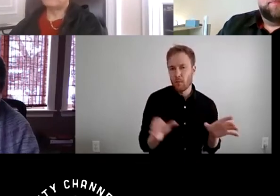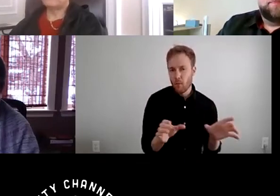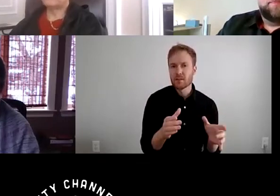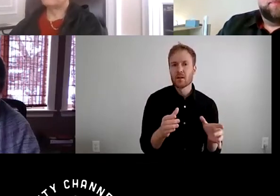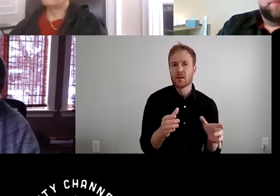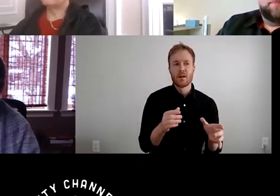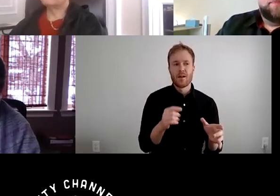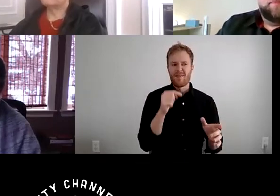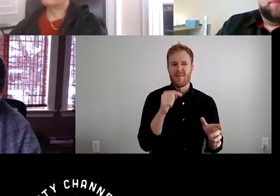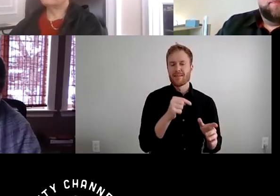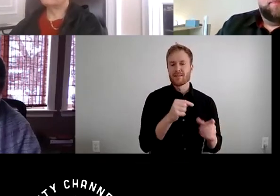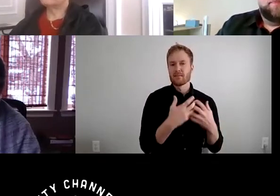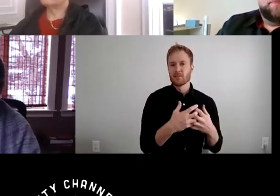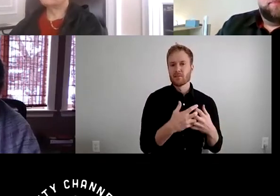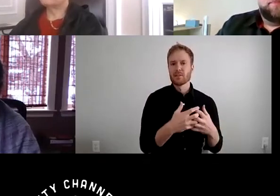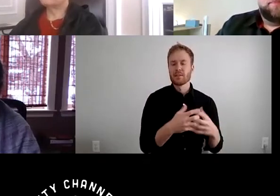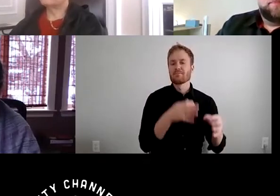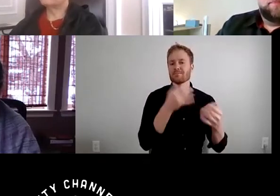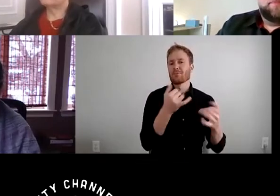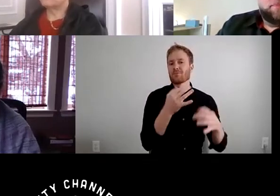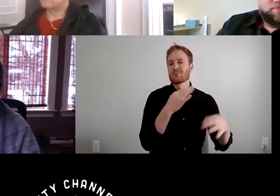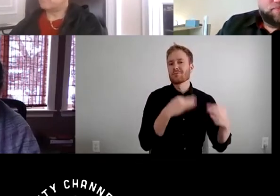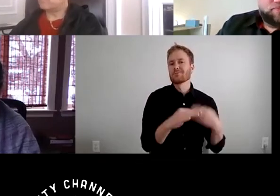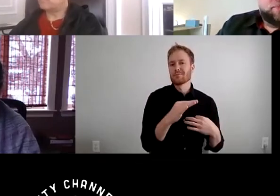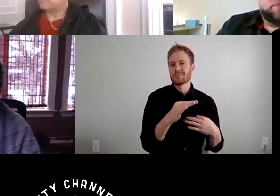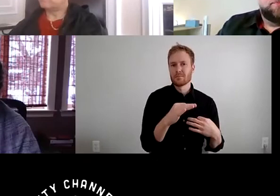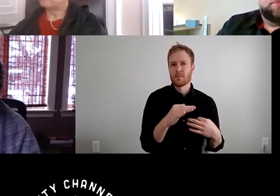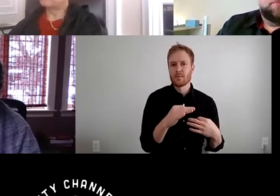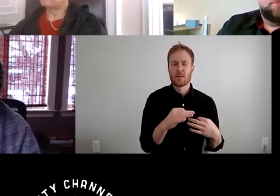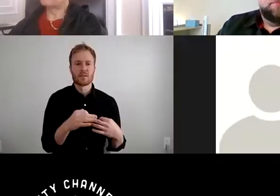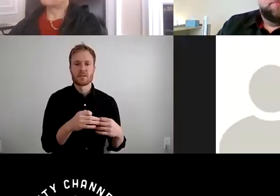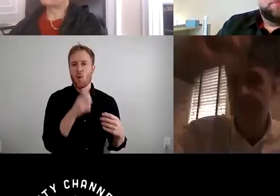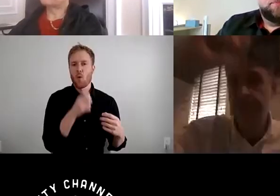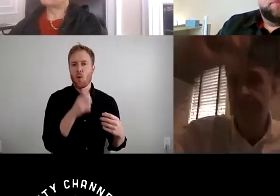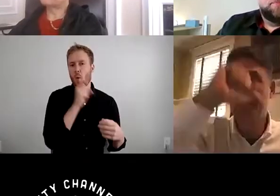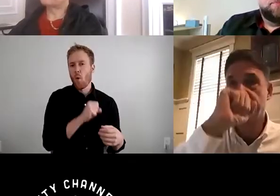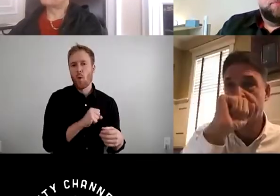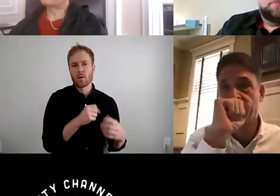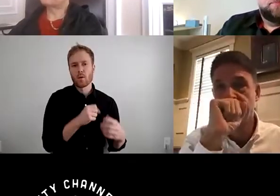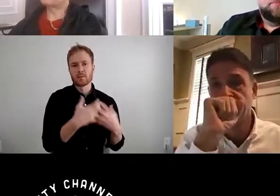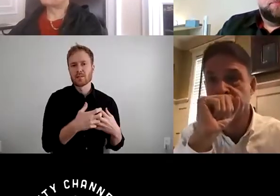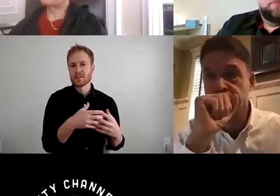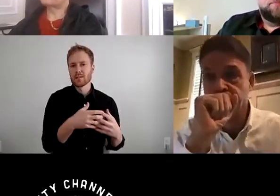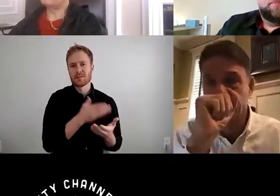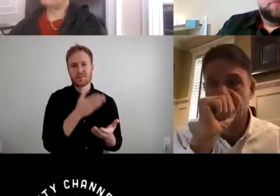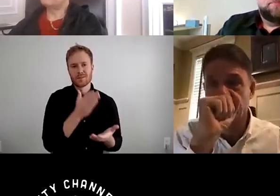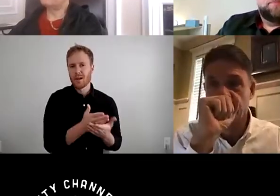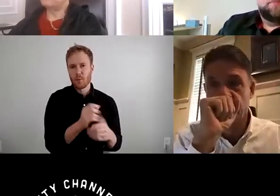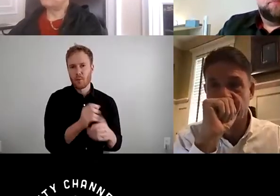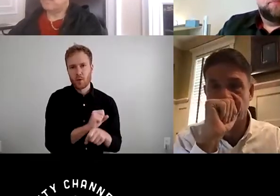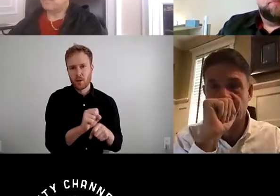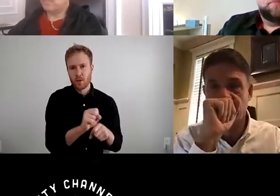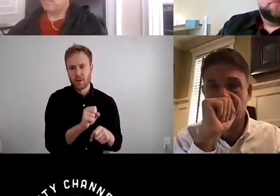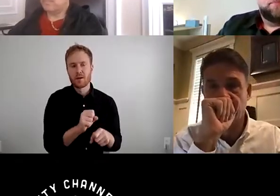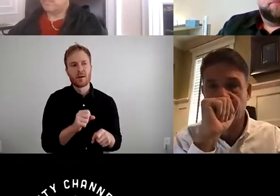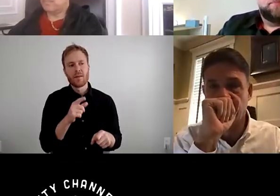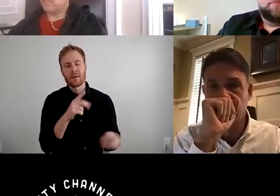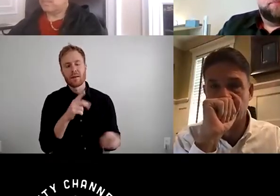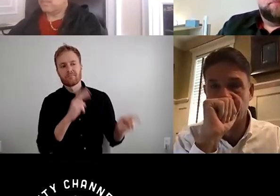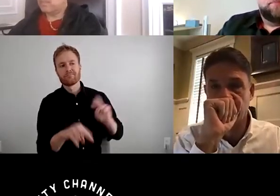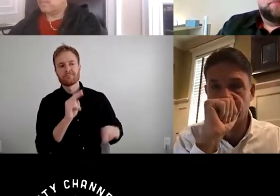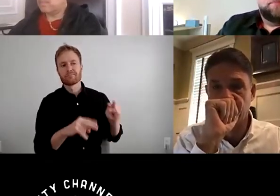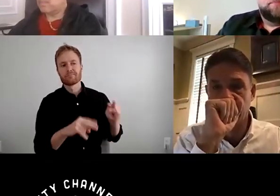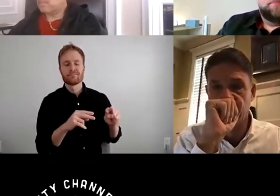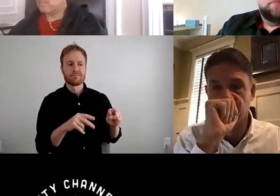This device is being replaced. It's an antiquated device that has stopped functioning. They looked at it. They did a needs assessment on it. They were the ones